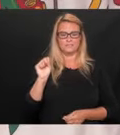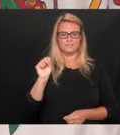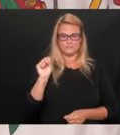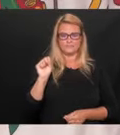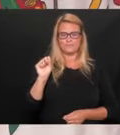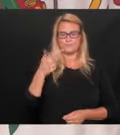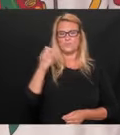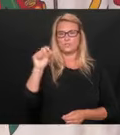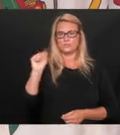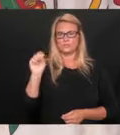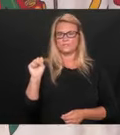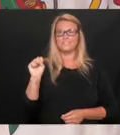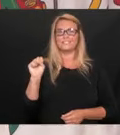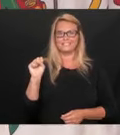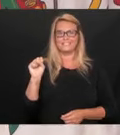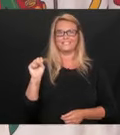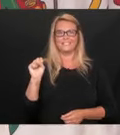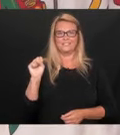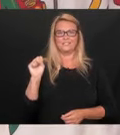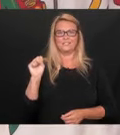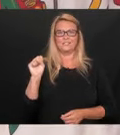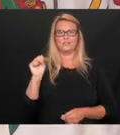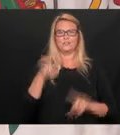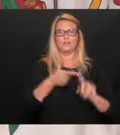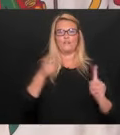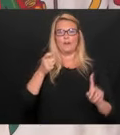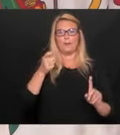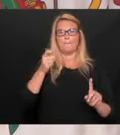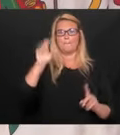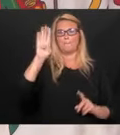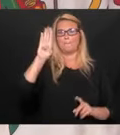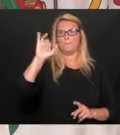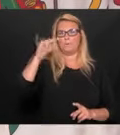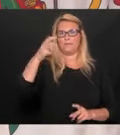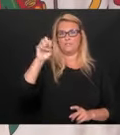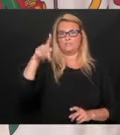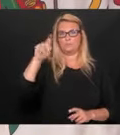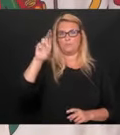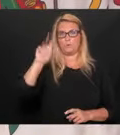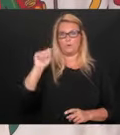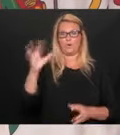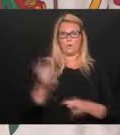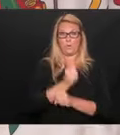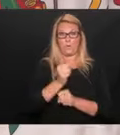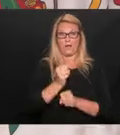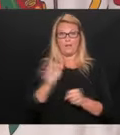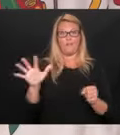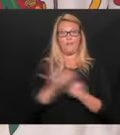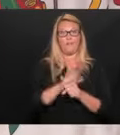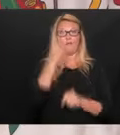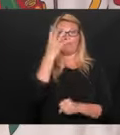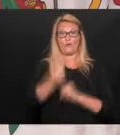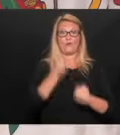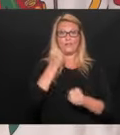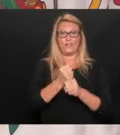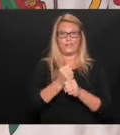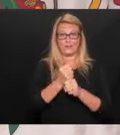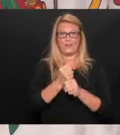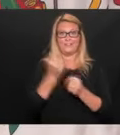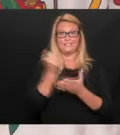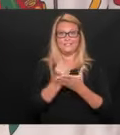think it's Goots. Ashley Goots from Bridgeport in Harrison County also won a full 4-year scholarship and